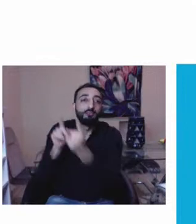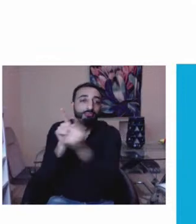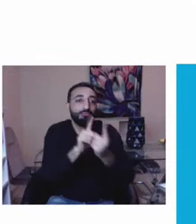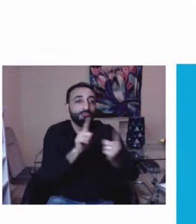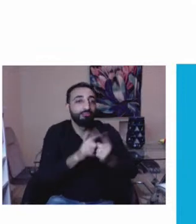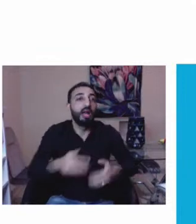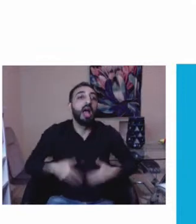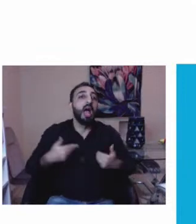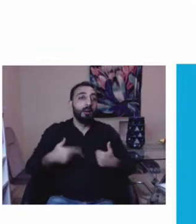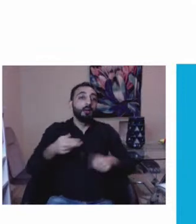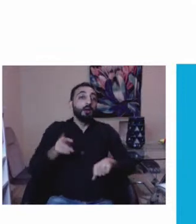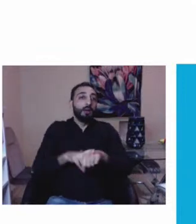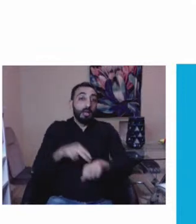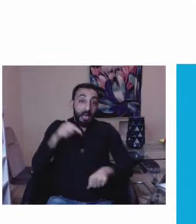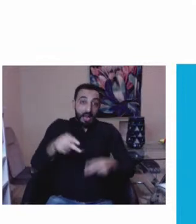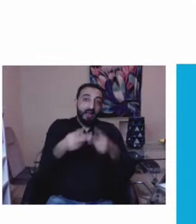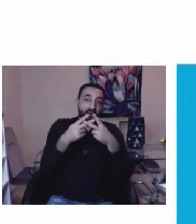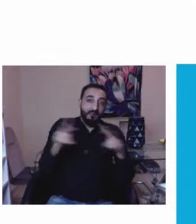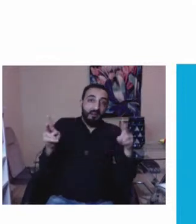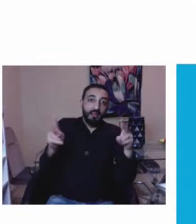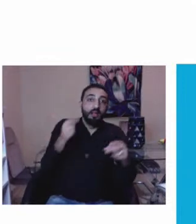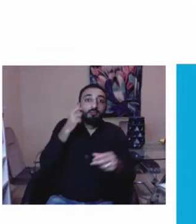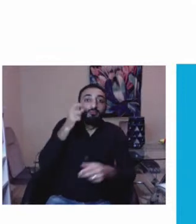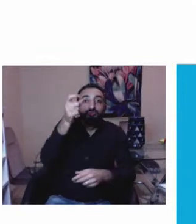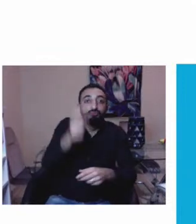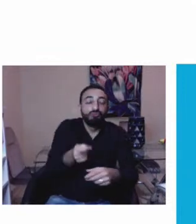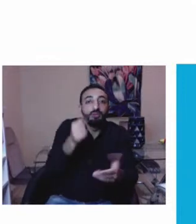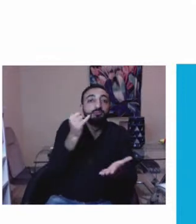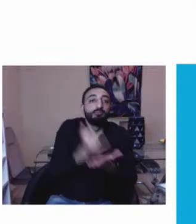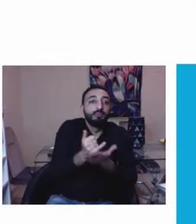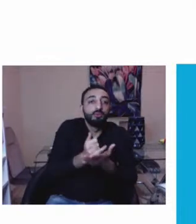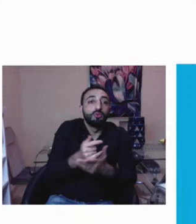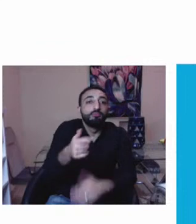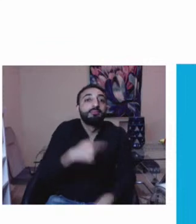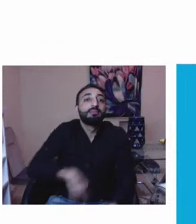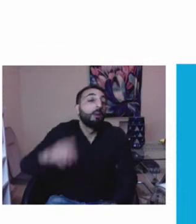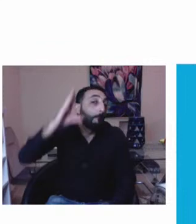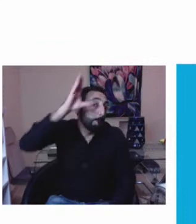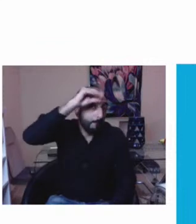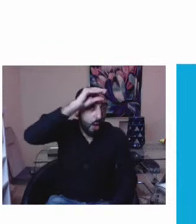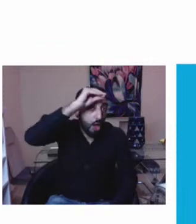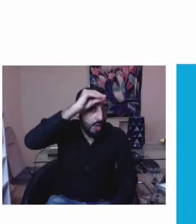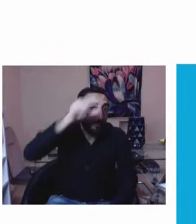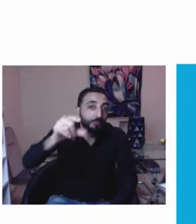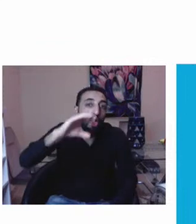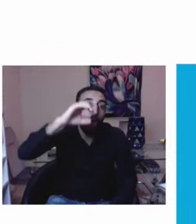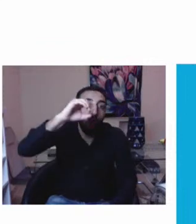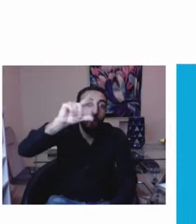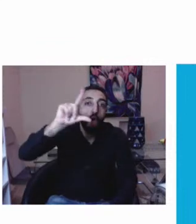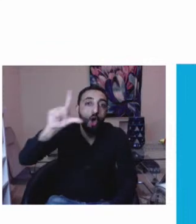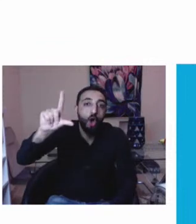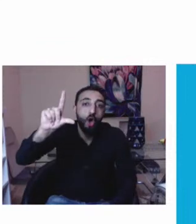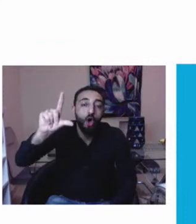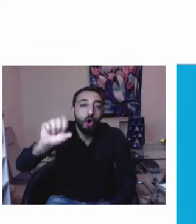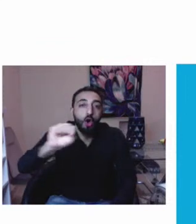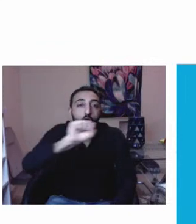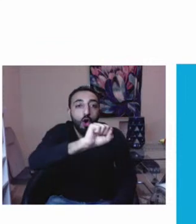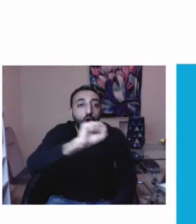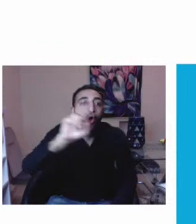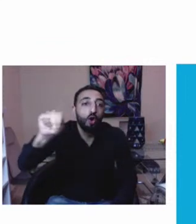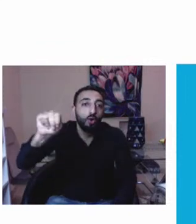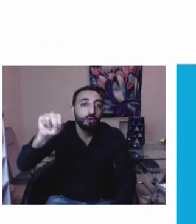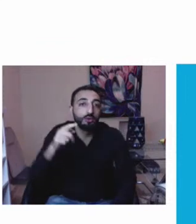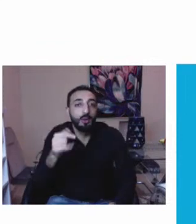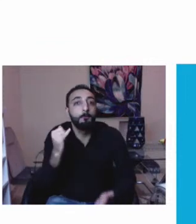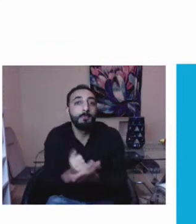the State Secretary for International Development Cooperation of Sweden, for the opening remarks. Your Excellency, the floor is yours.